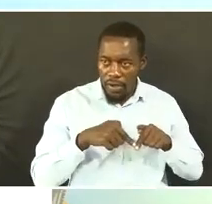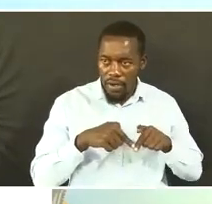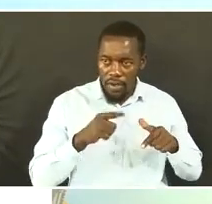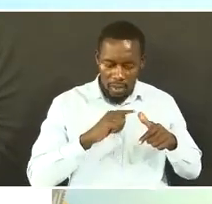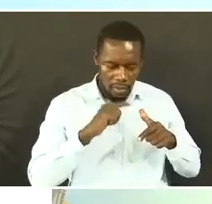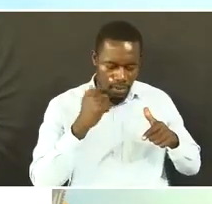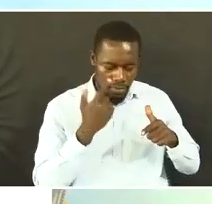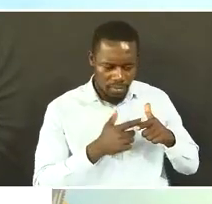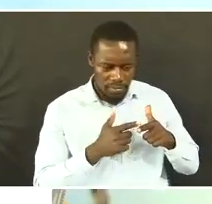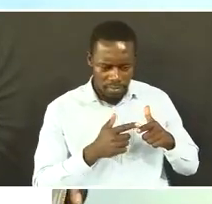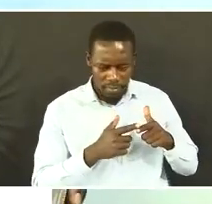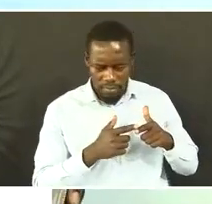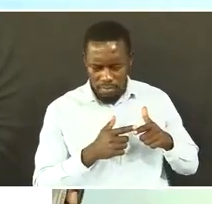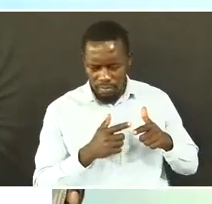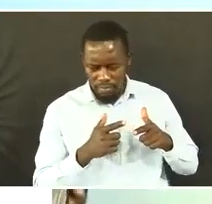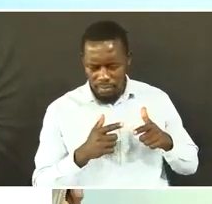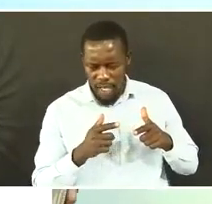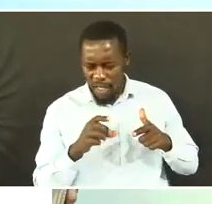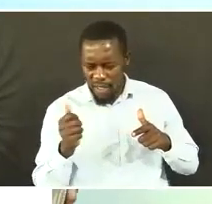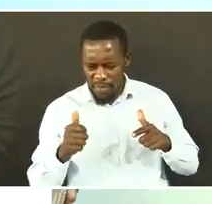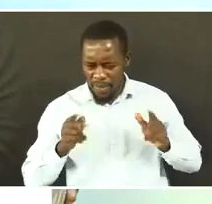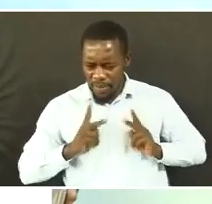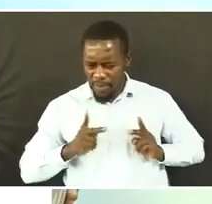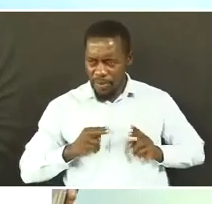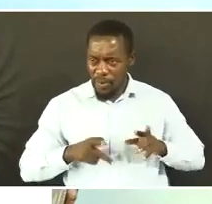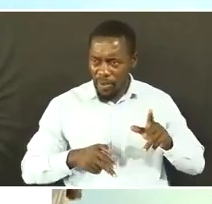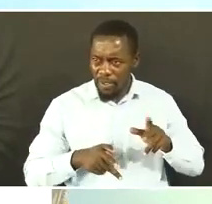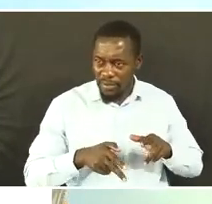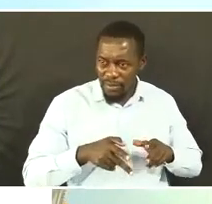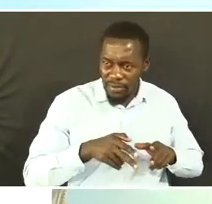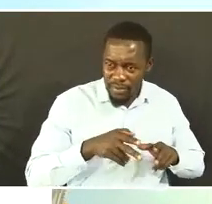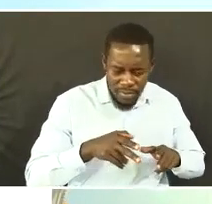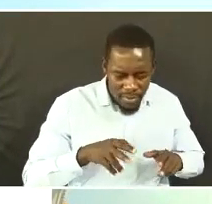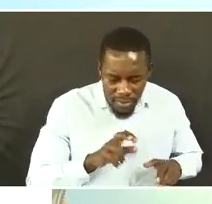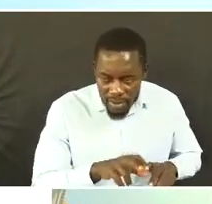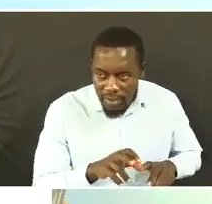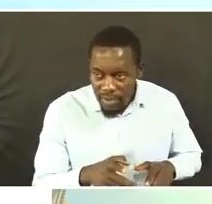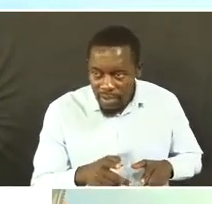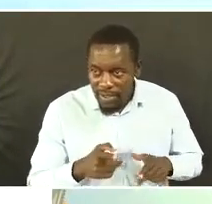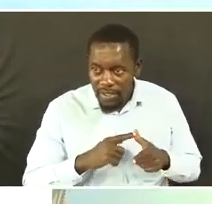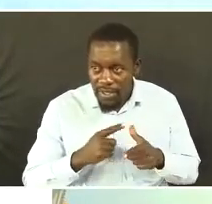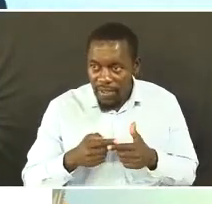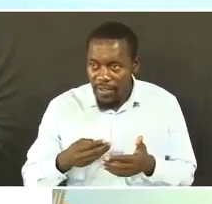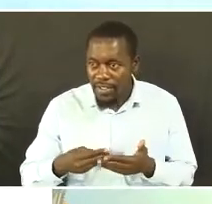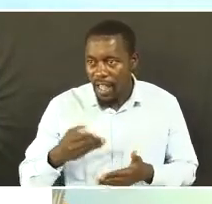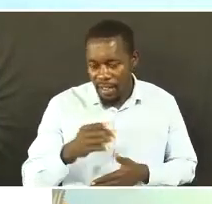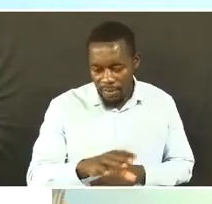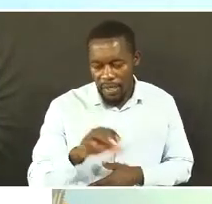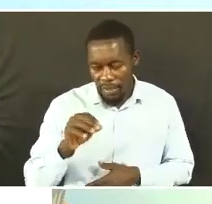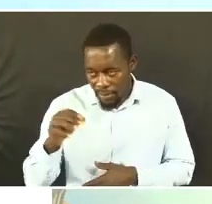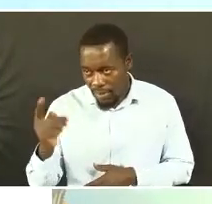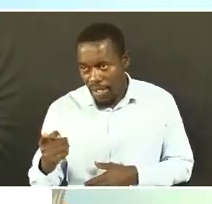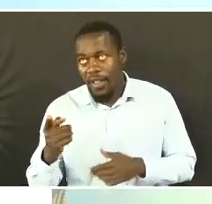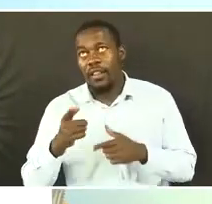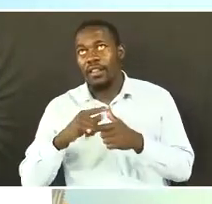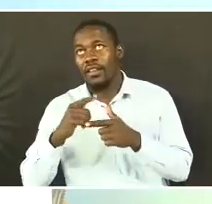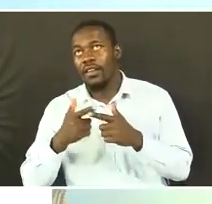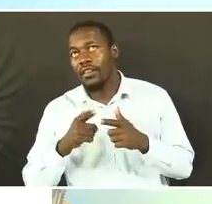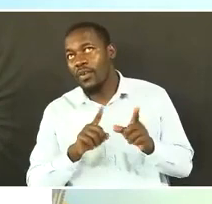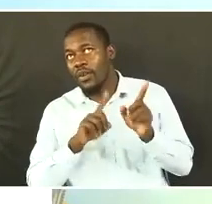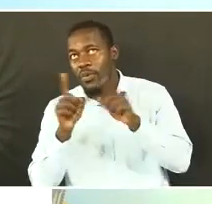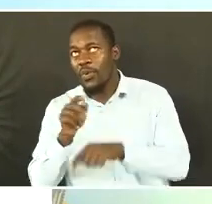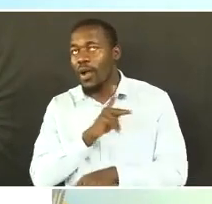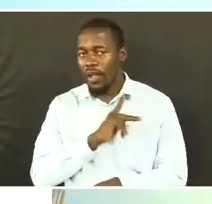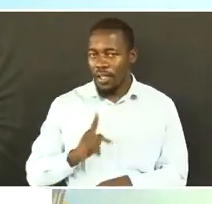thing and sin against my God? We contrast prodigal Sean in a far country with the